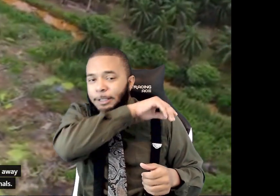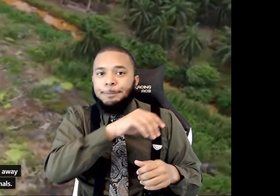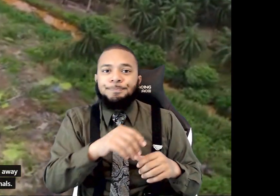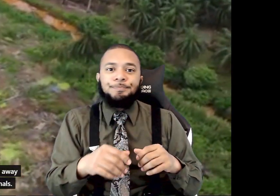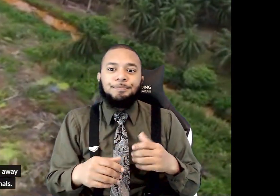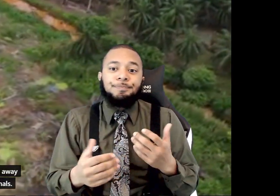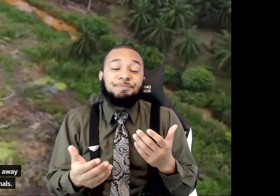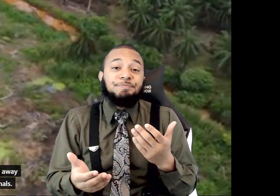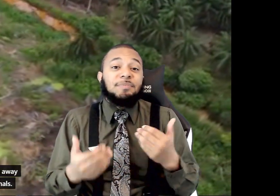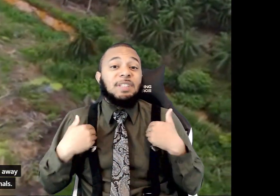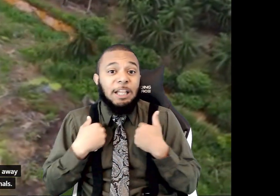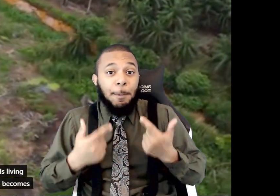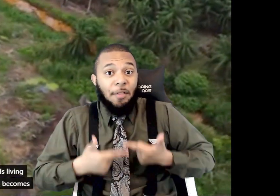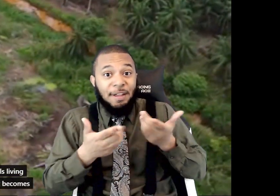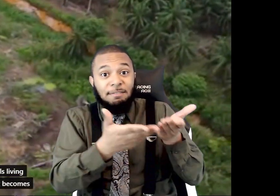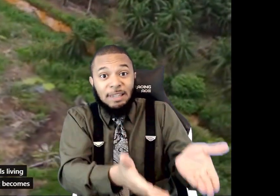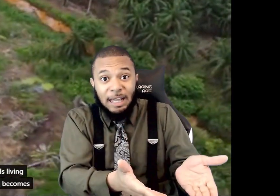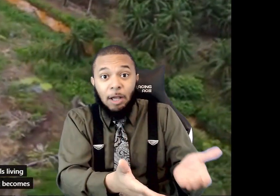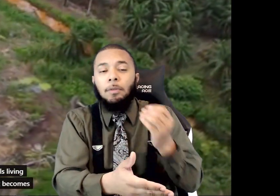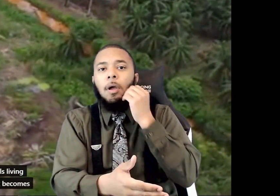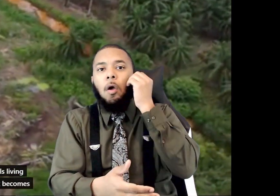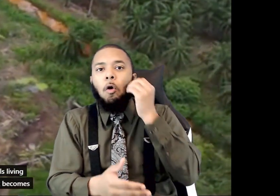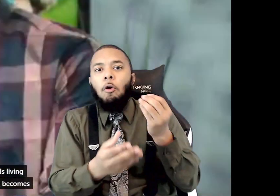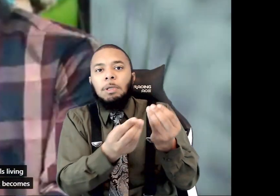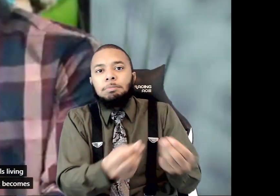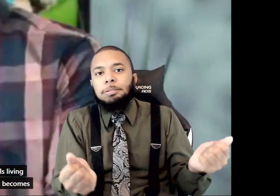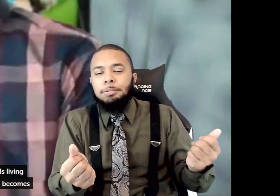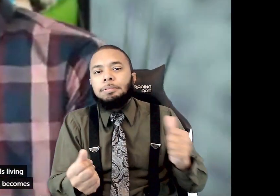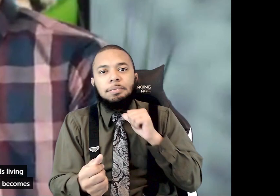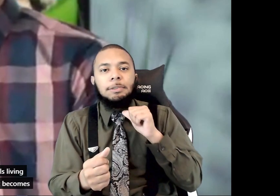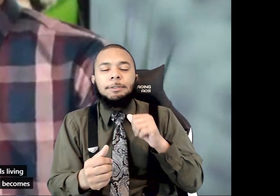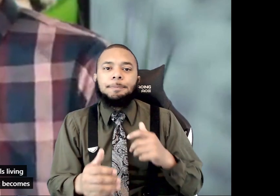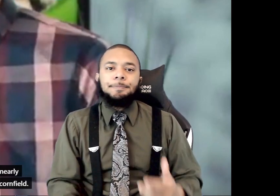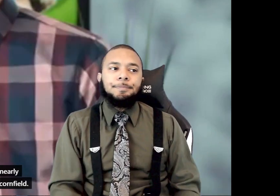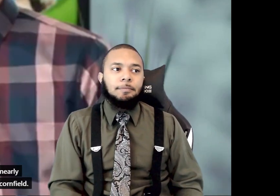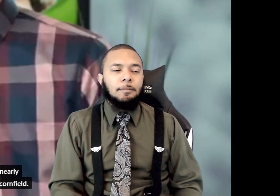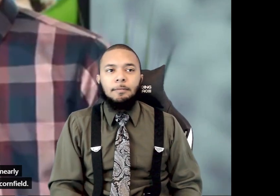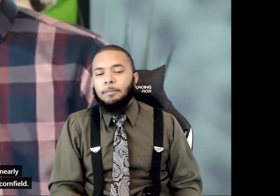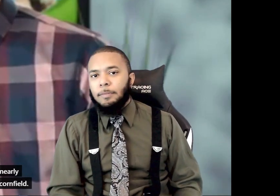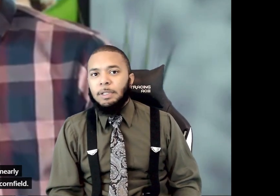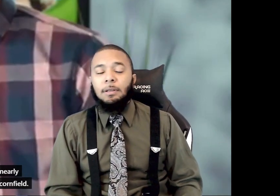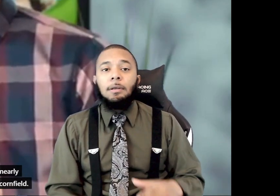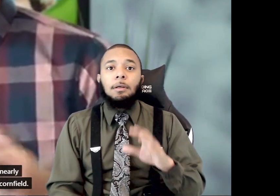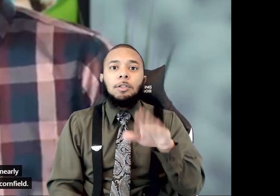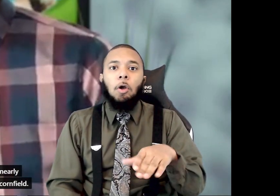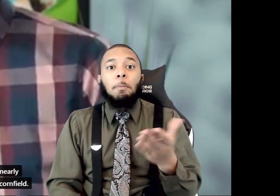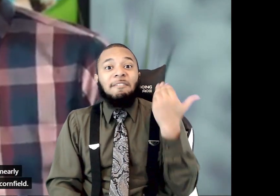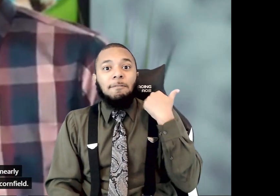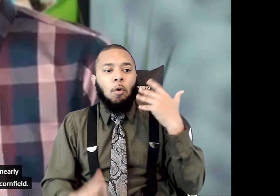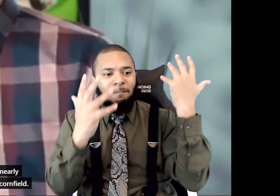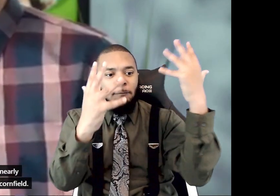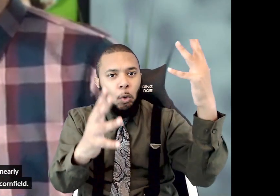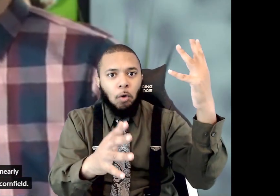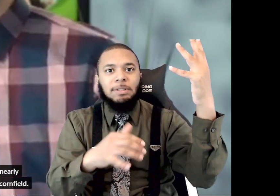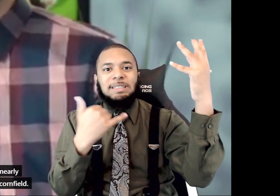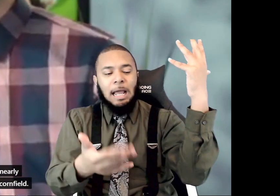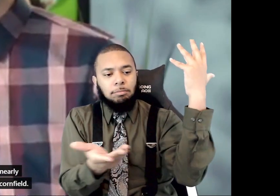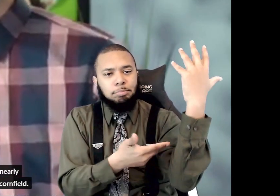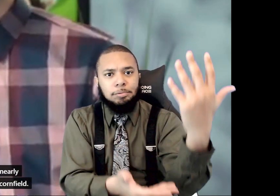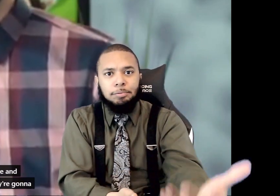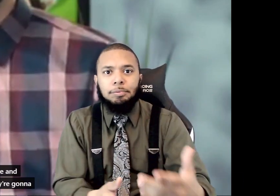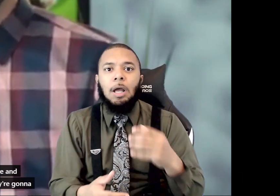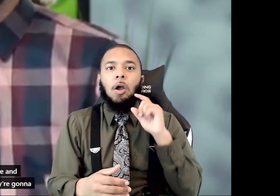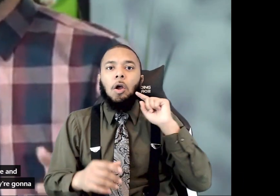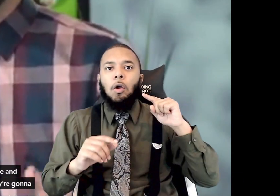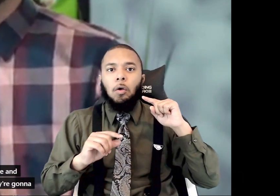habitat from those animals. If you have a group of animals living in an area and then suddenly it becomes a cornfield, you don't have nearly as many animals living in that